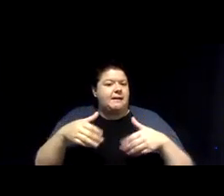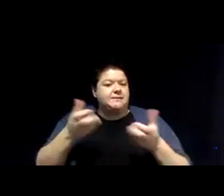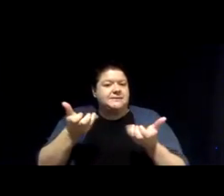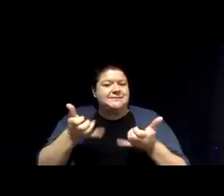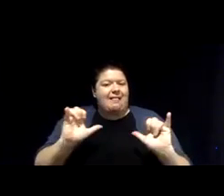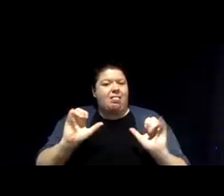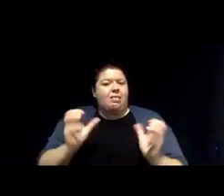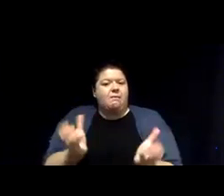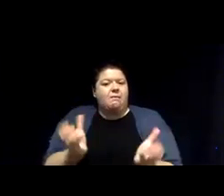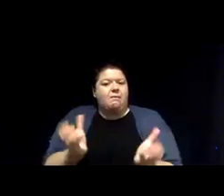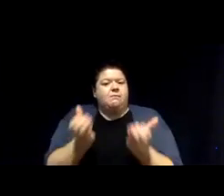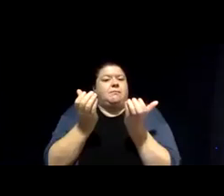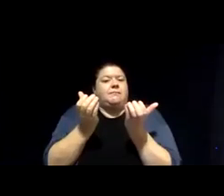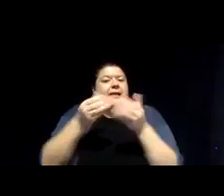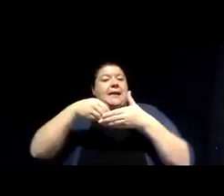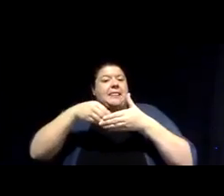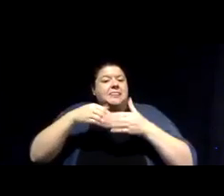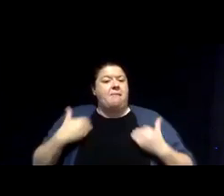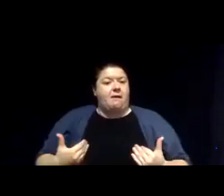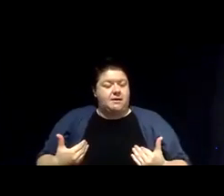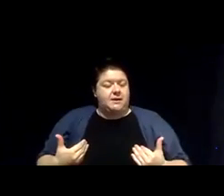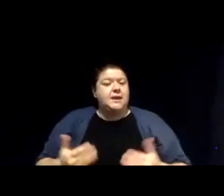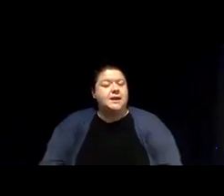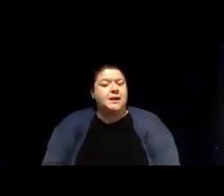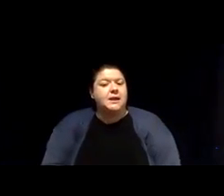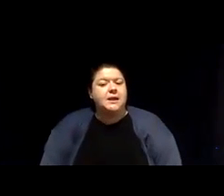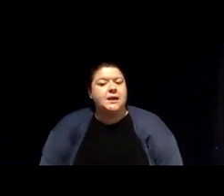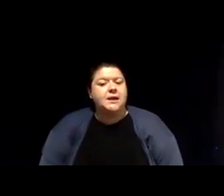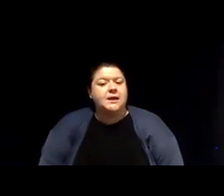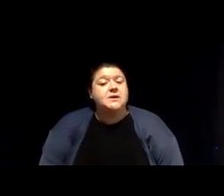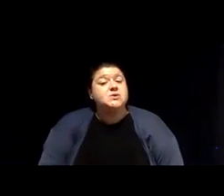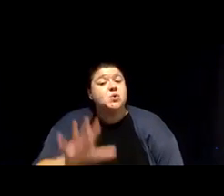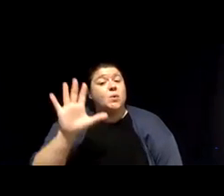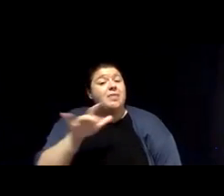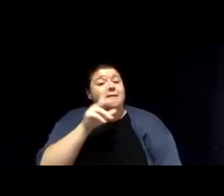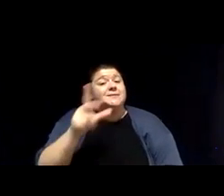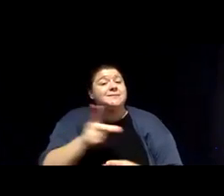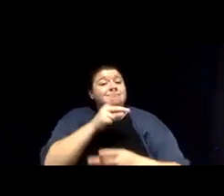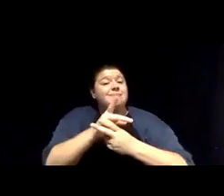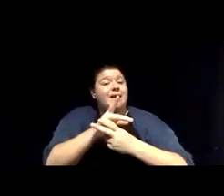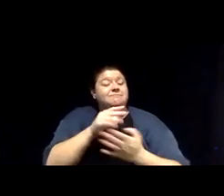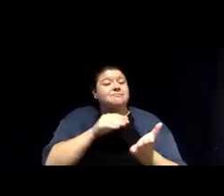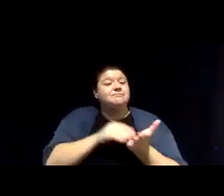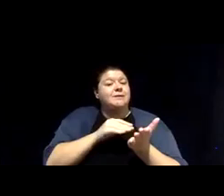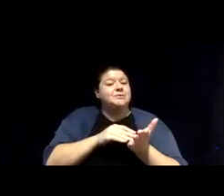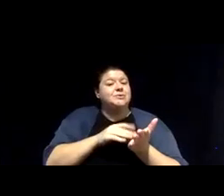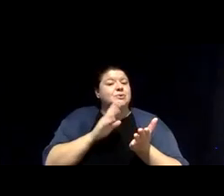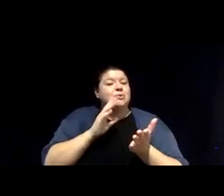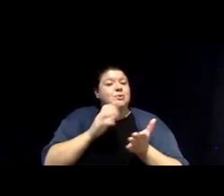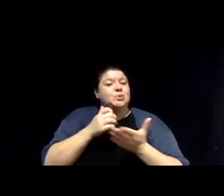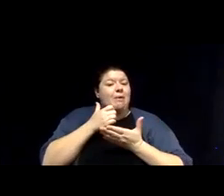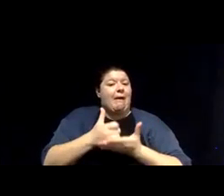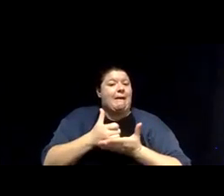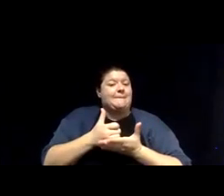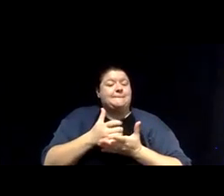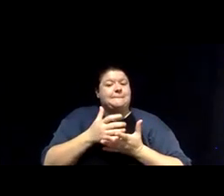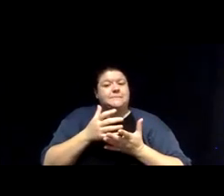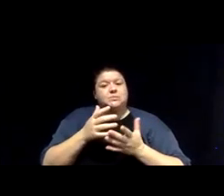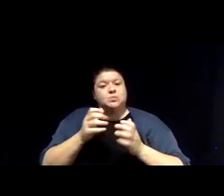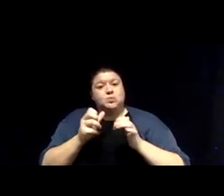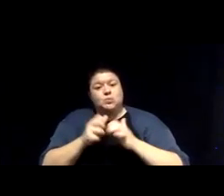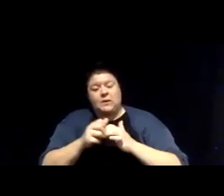to surgery, but they're the ones who will be attending to children when they're first born.